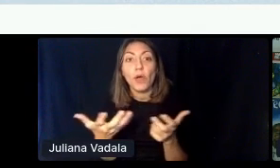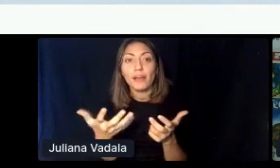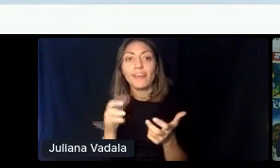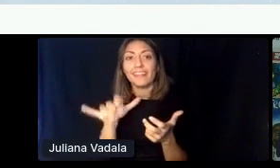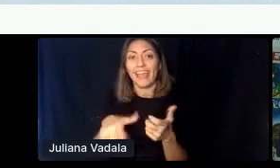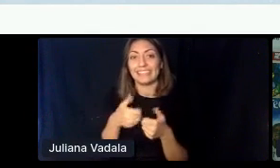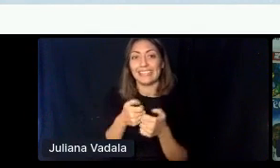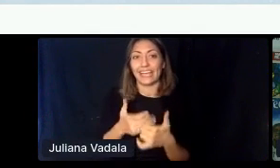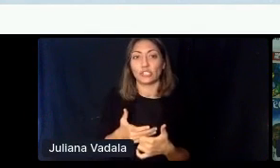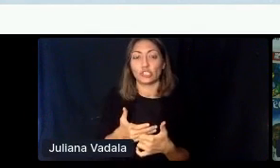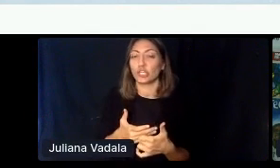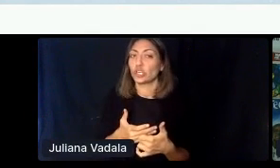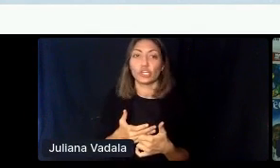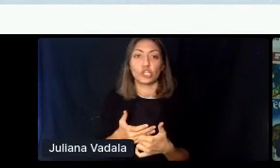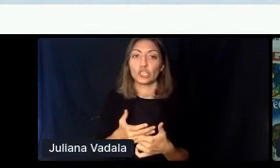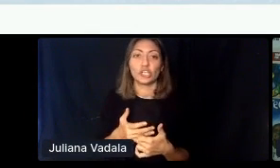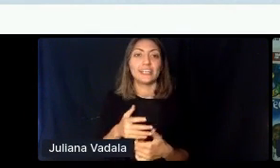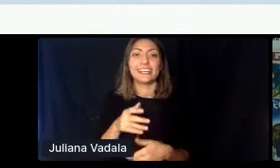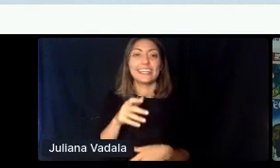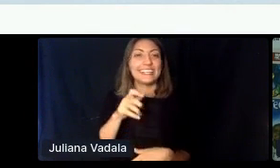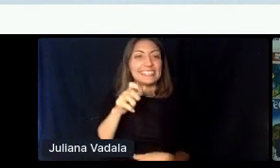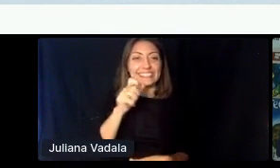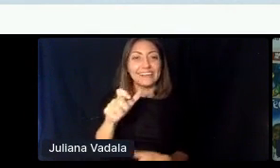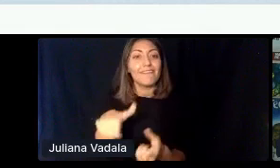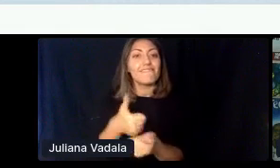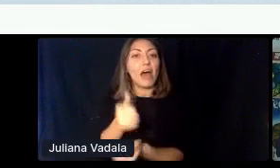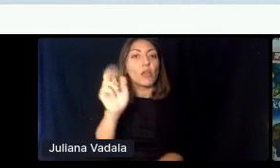people. It's a rule for organizing and honestly just for life.